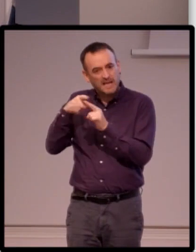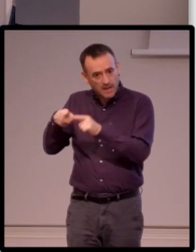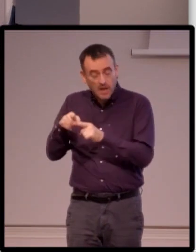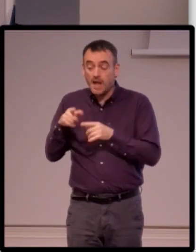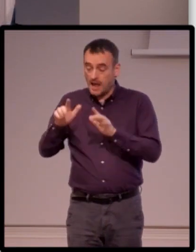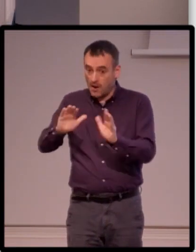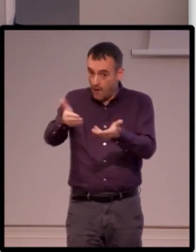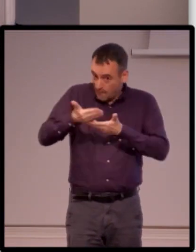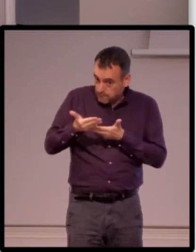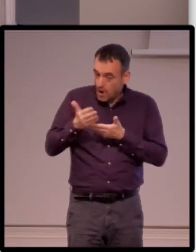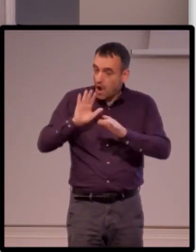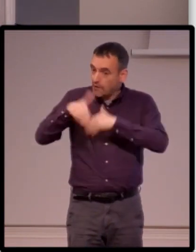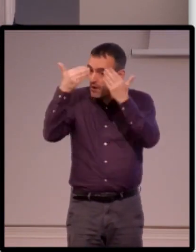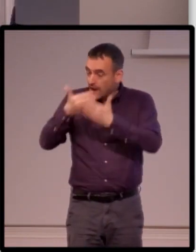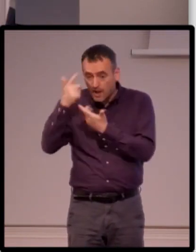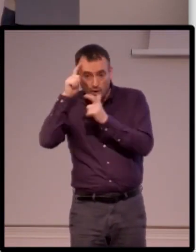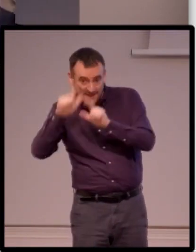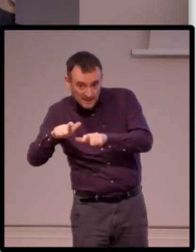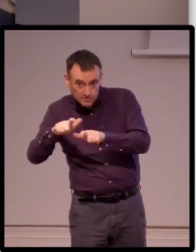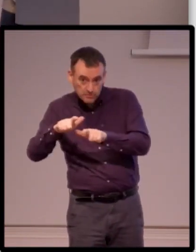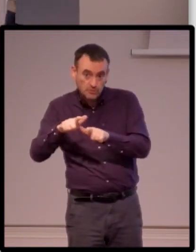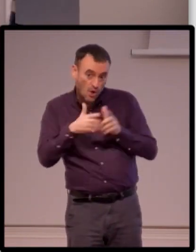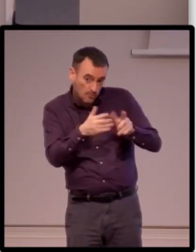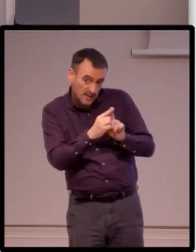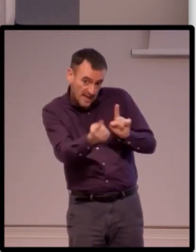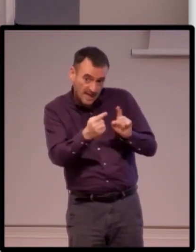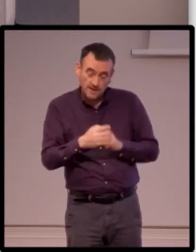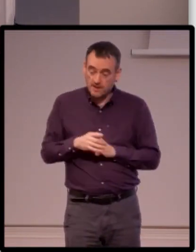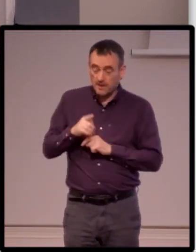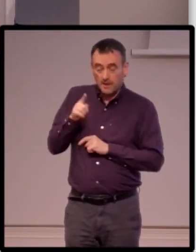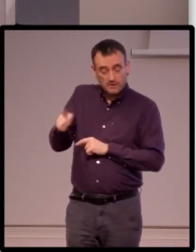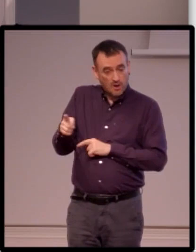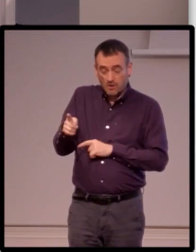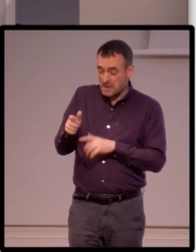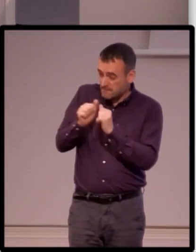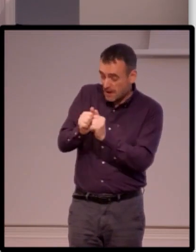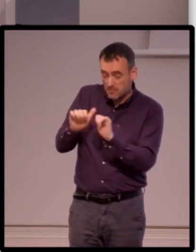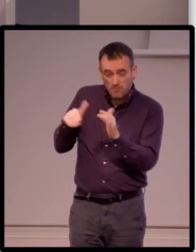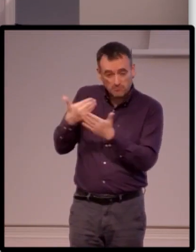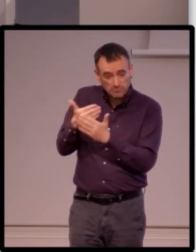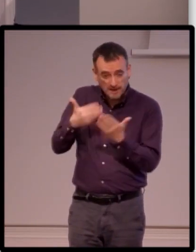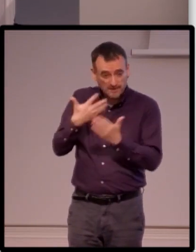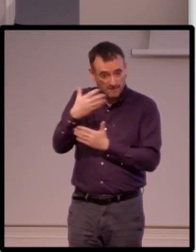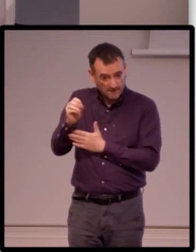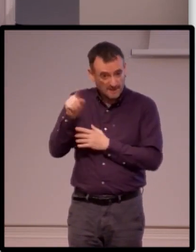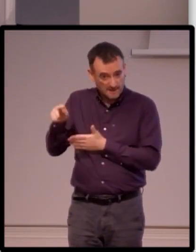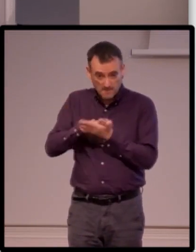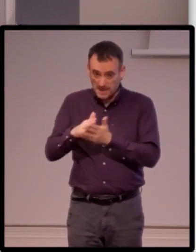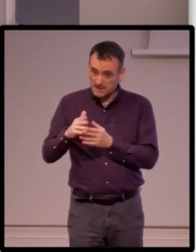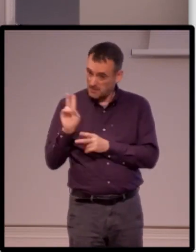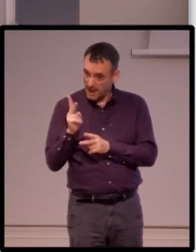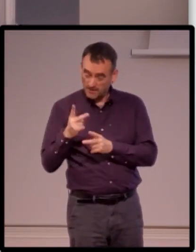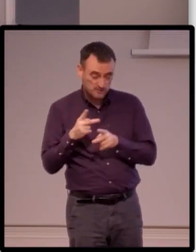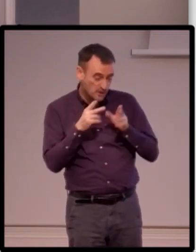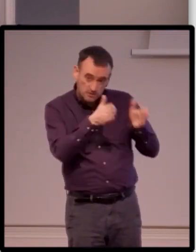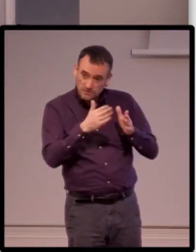near hospitals. So there'd been growing pressure since the 50s to allow parents unrestricted visiting of their children